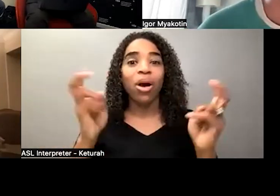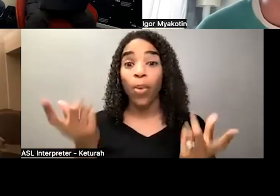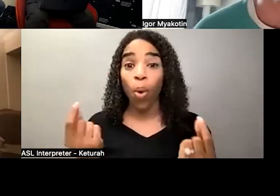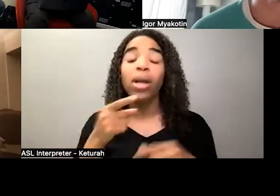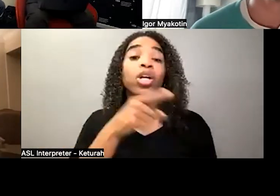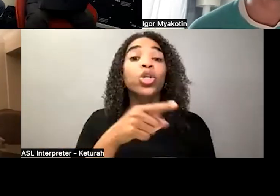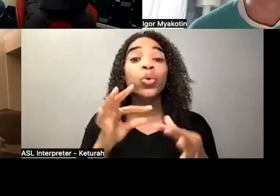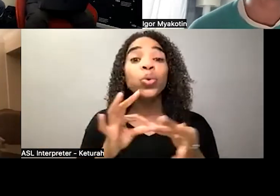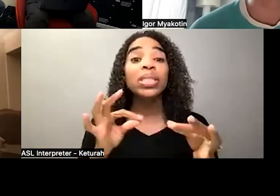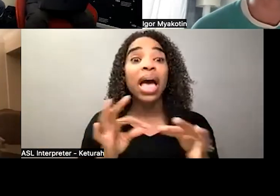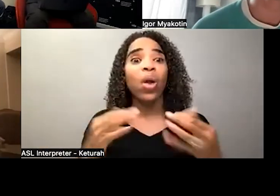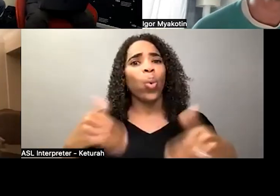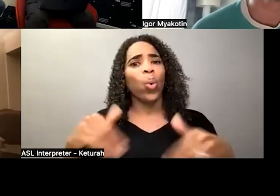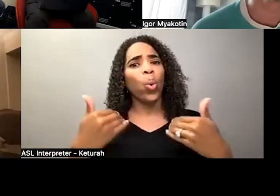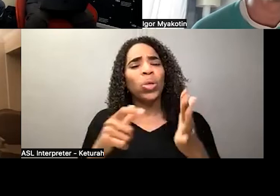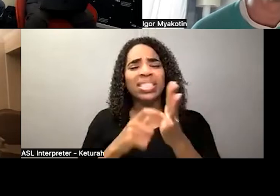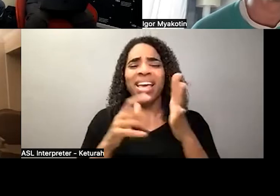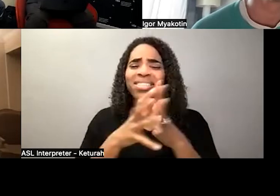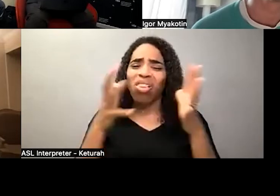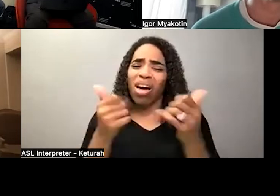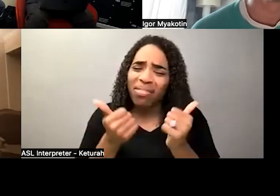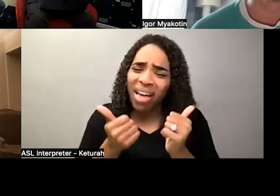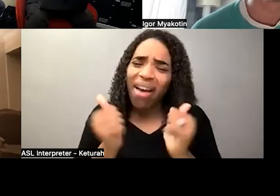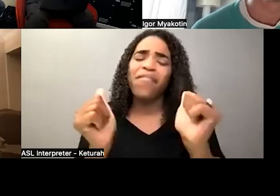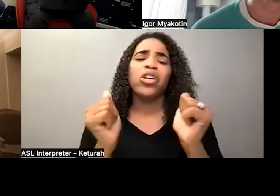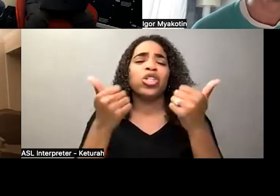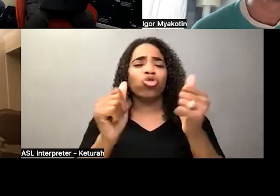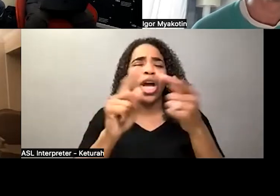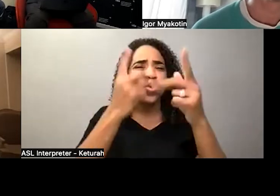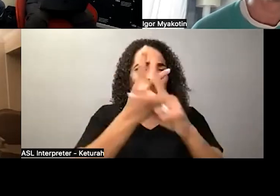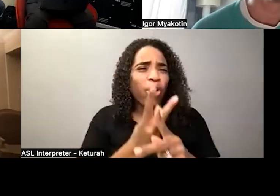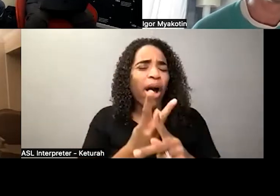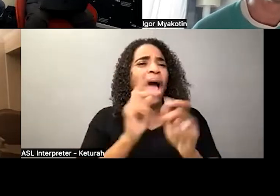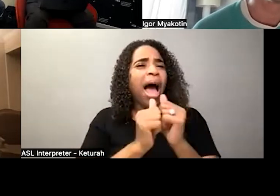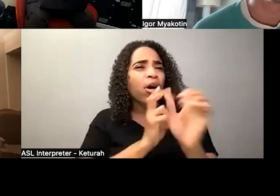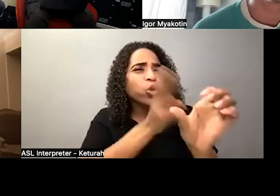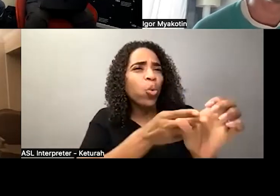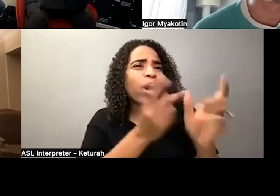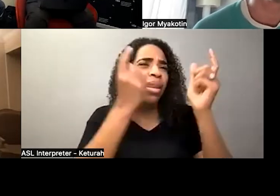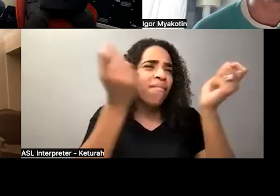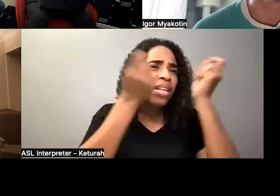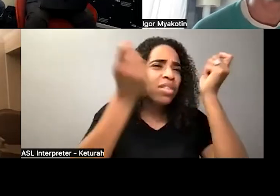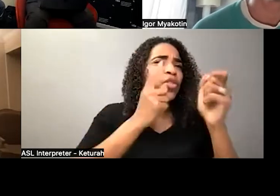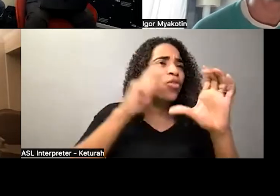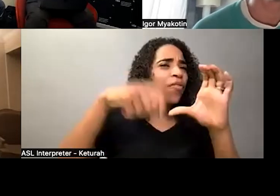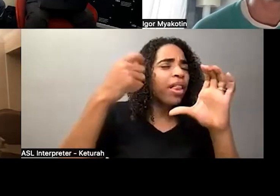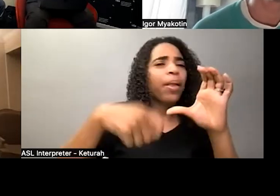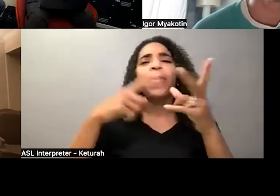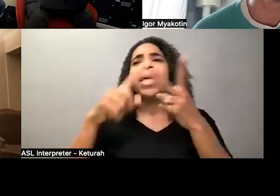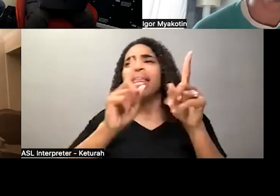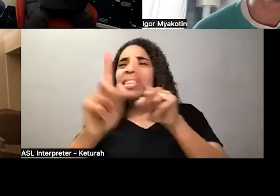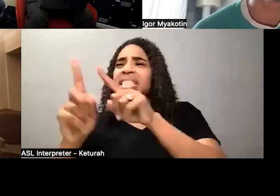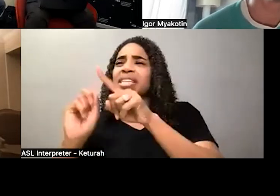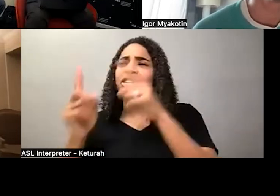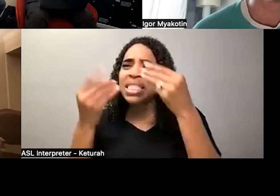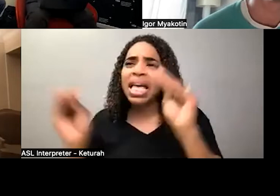much effort is going into navigating the festivals and the markets, and I'd like to come back to Agnia